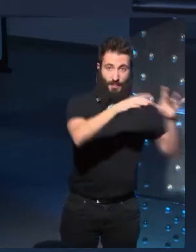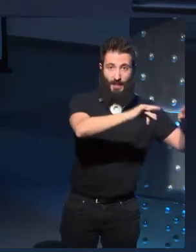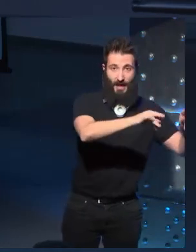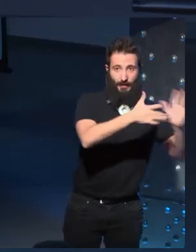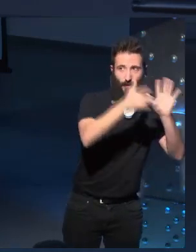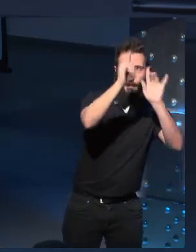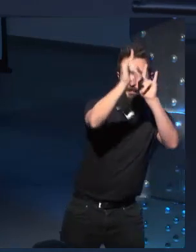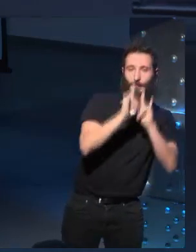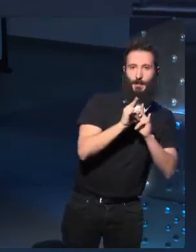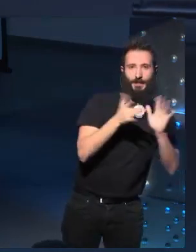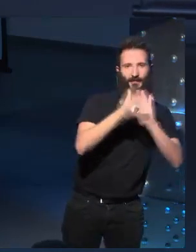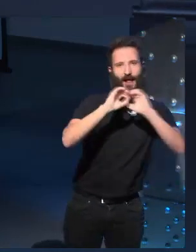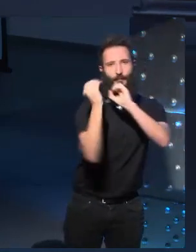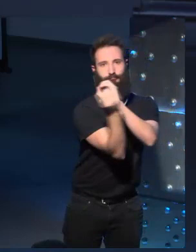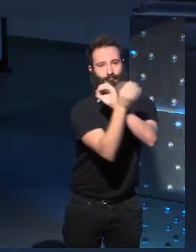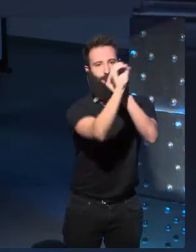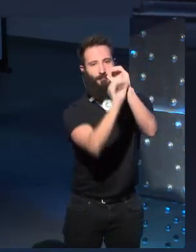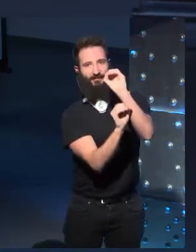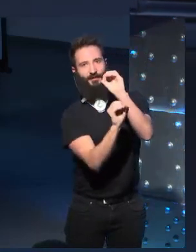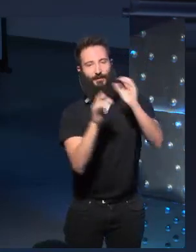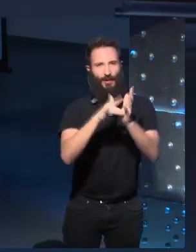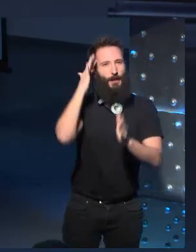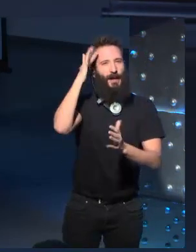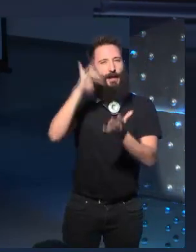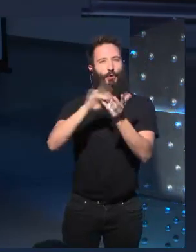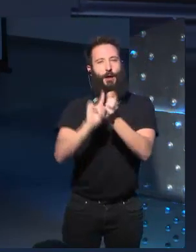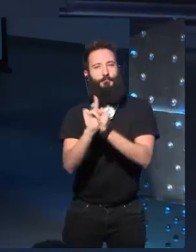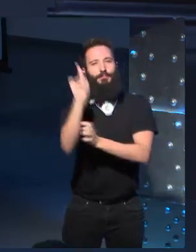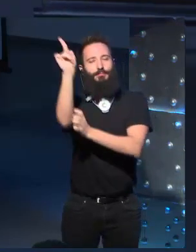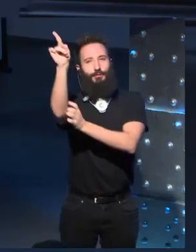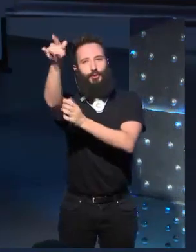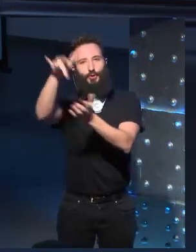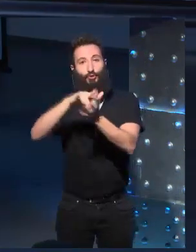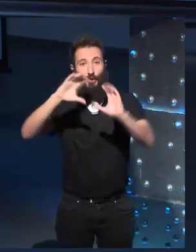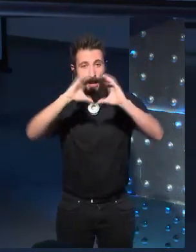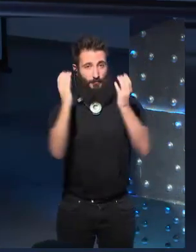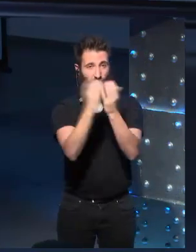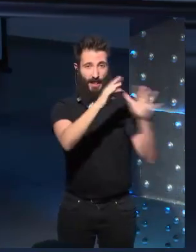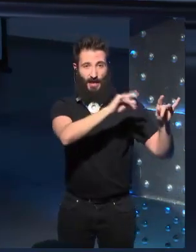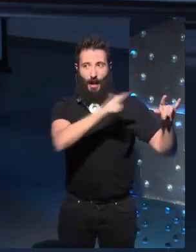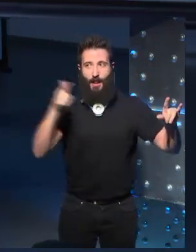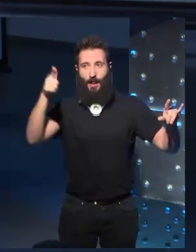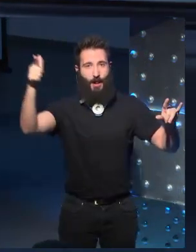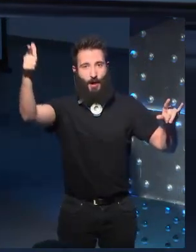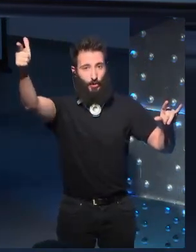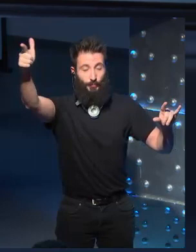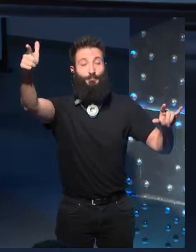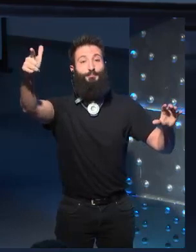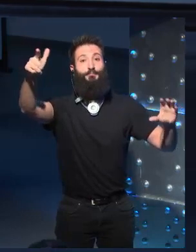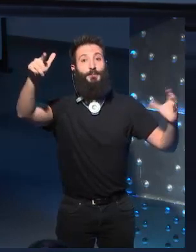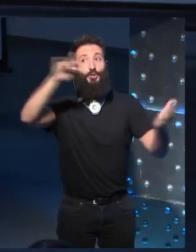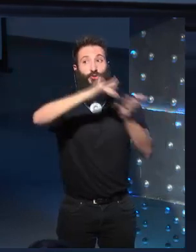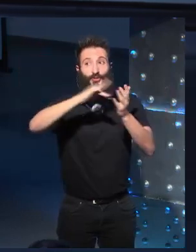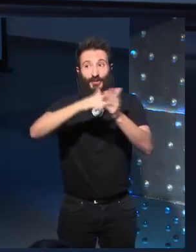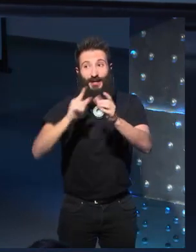for a second that we are in a spaceship, far away from Earth, and the spaceship doesn't accelerate anymore.